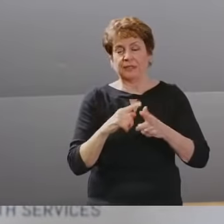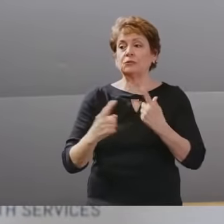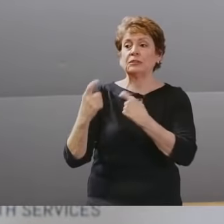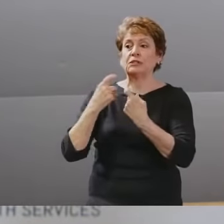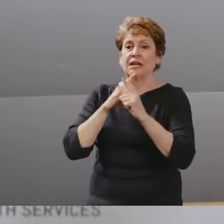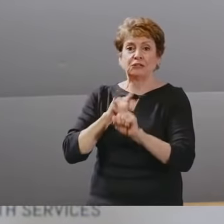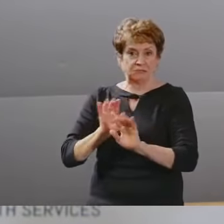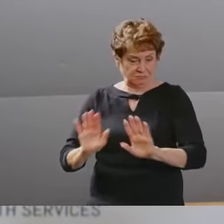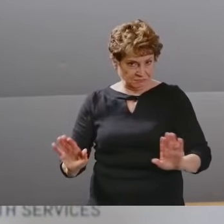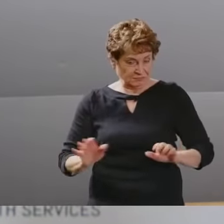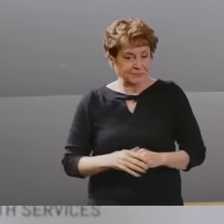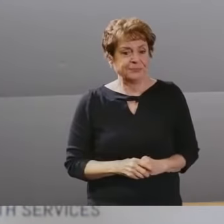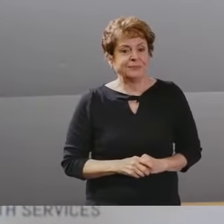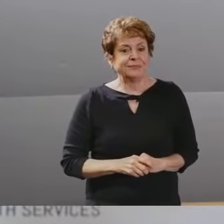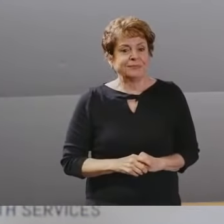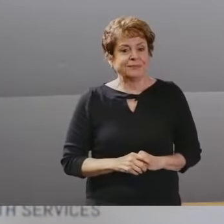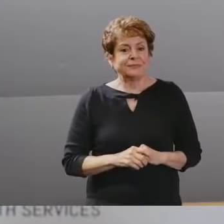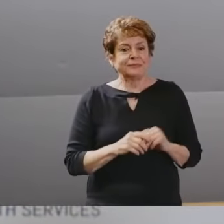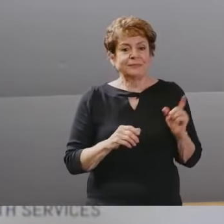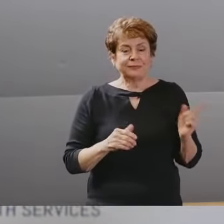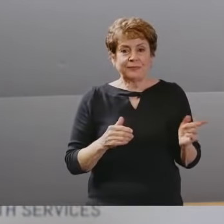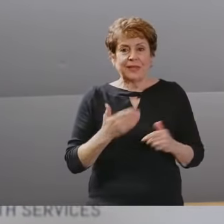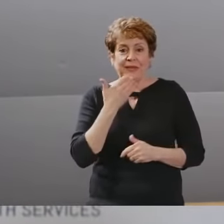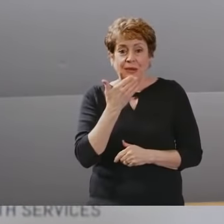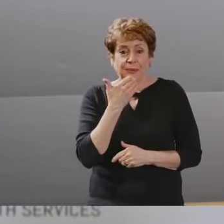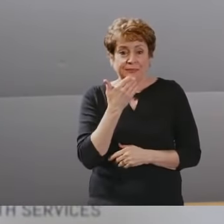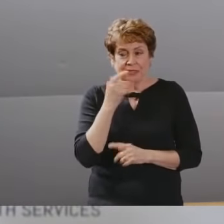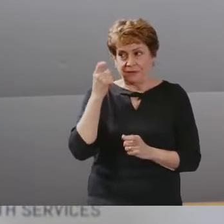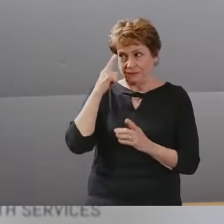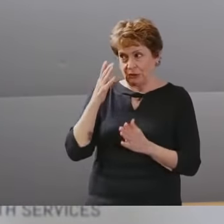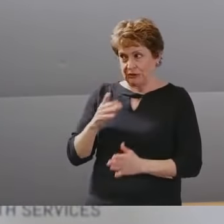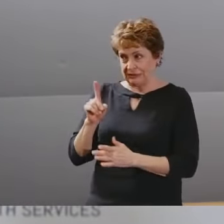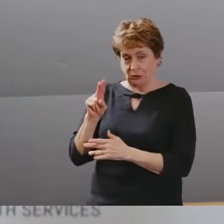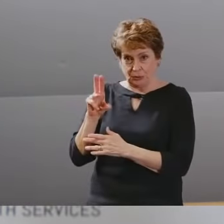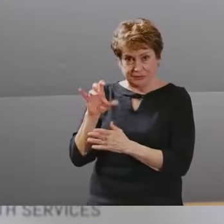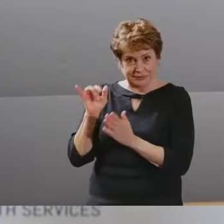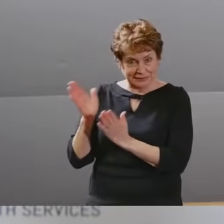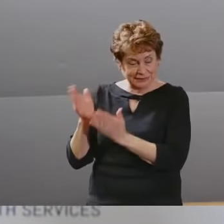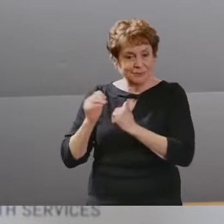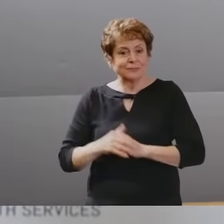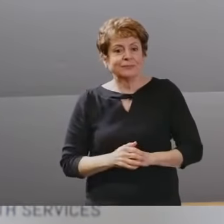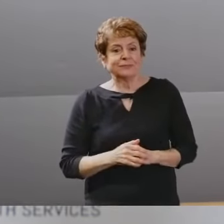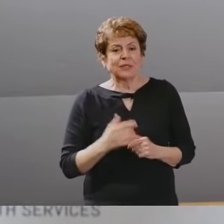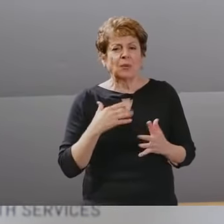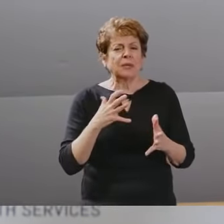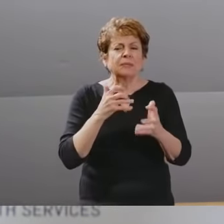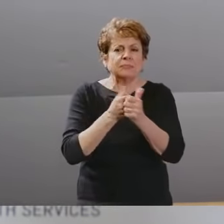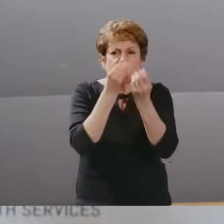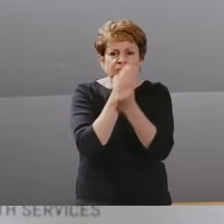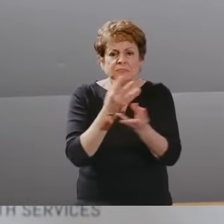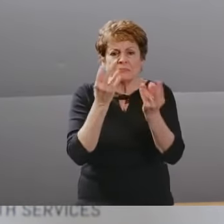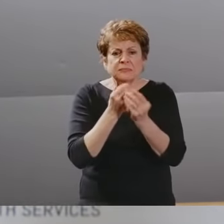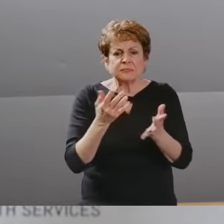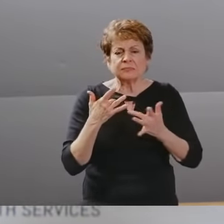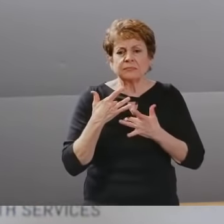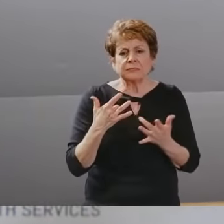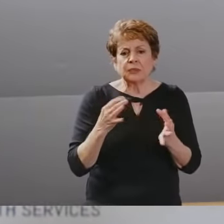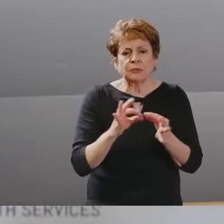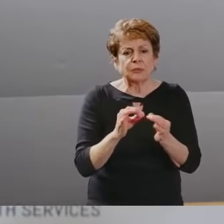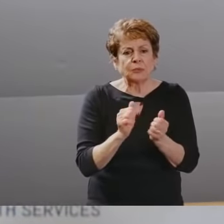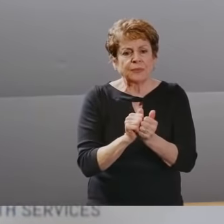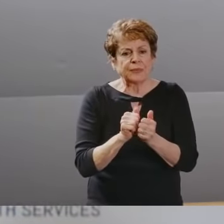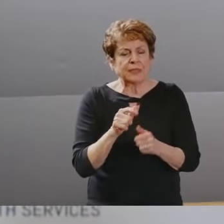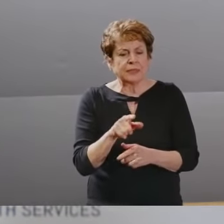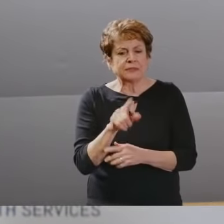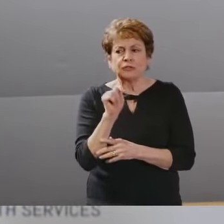Thank you, Governor Ducey. I wanted to provide an update on the trends our public health experts are seeing in Arizona and steps everyone can